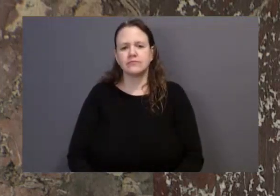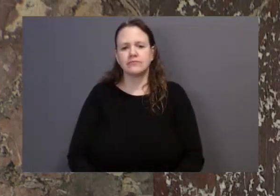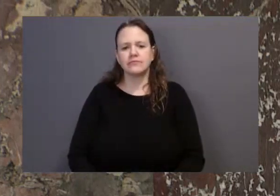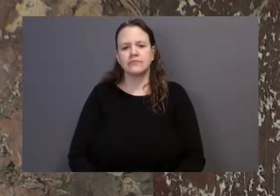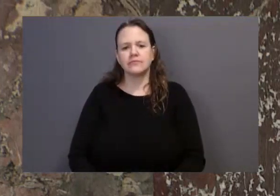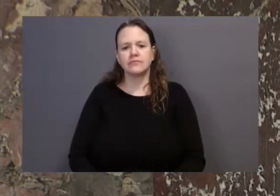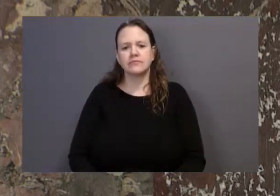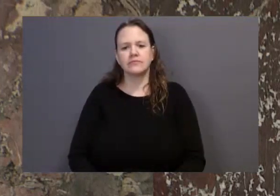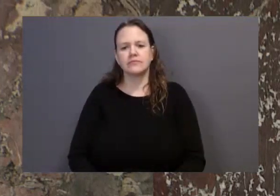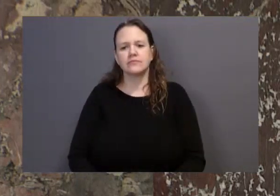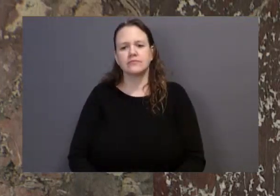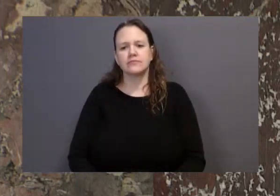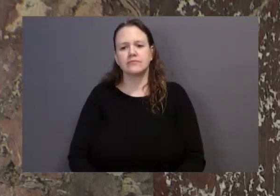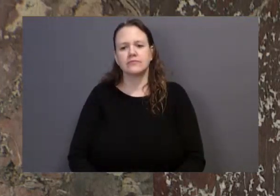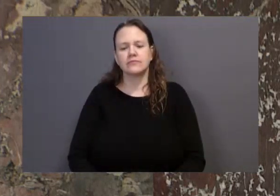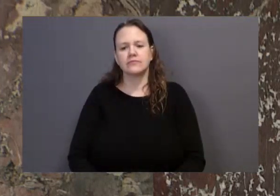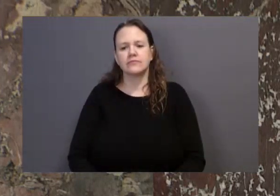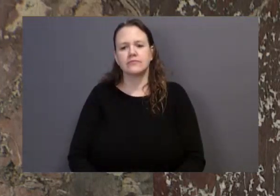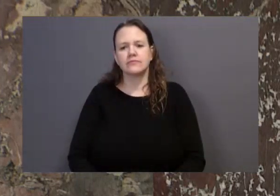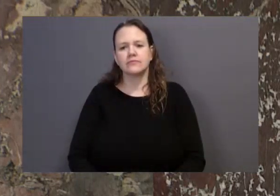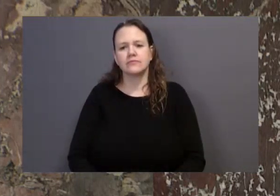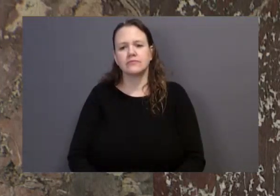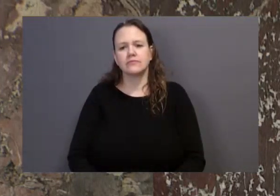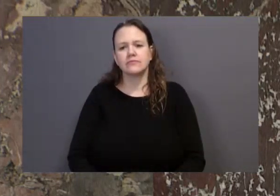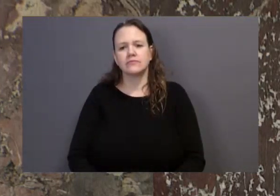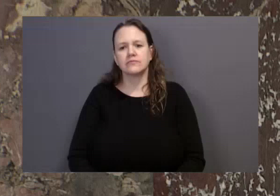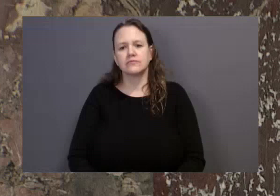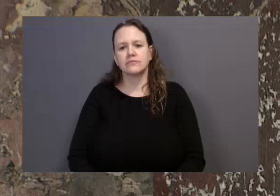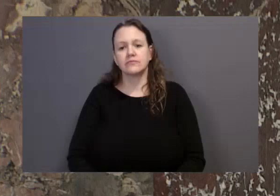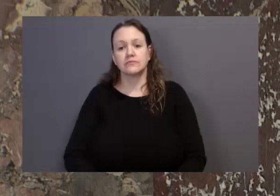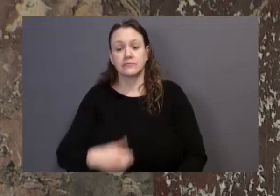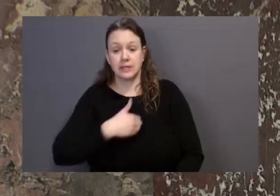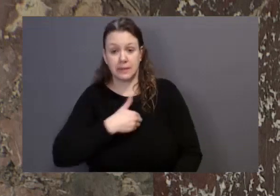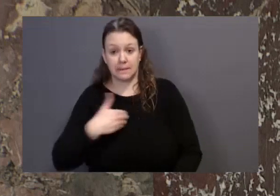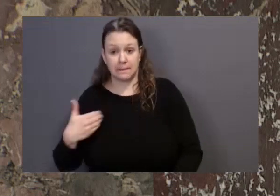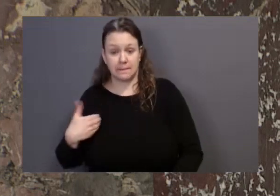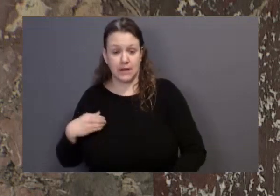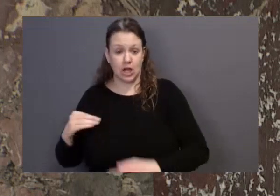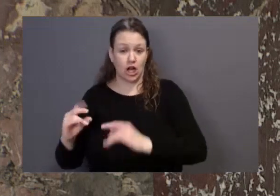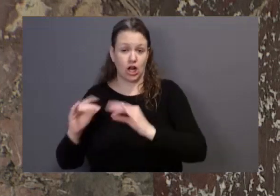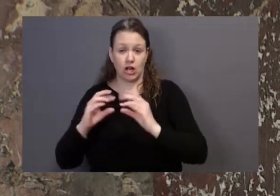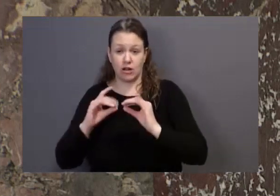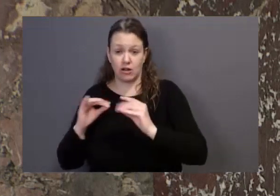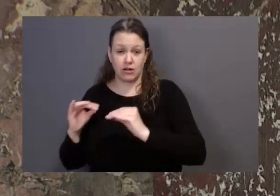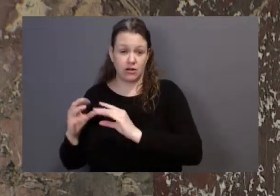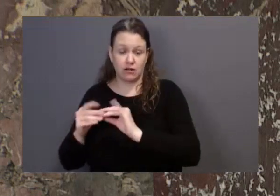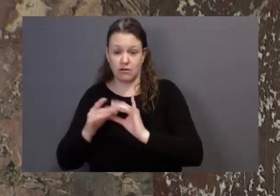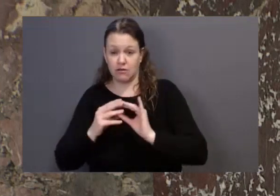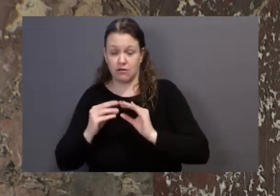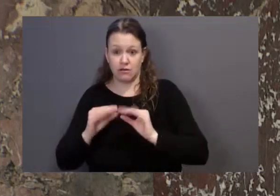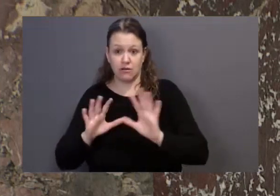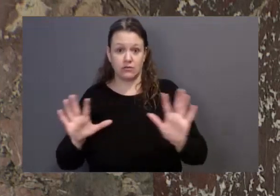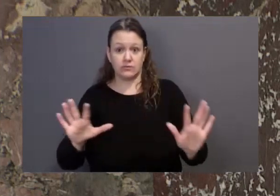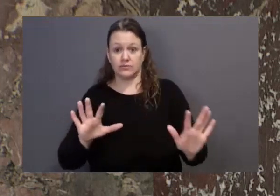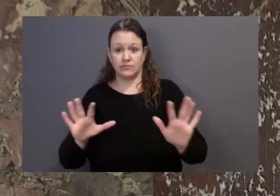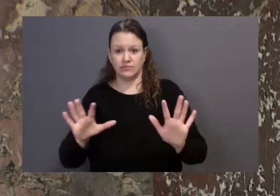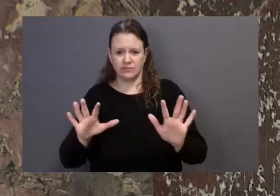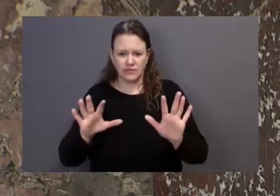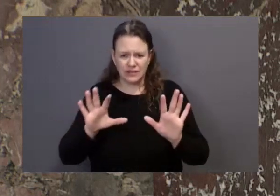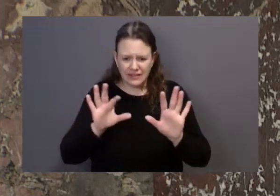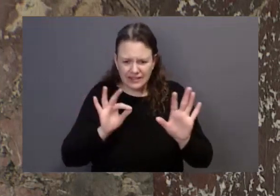The member said a lot in his question. There's a couple pieces I want to address. First of all, he said that his